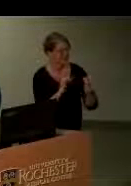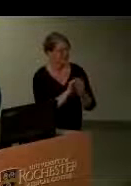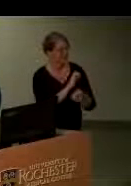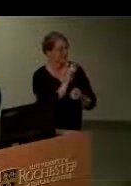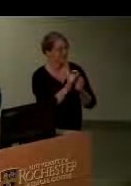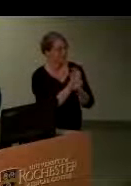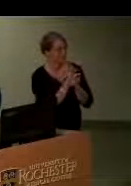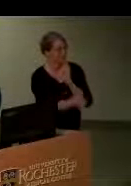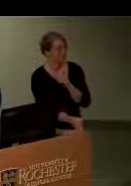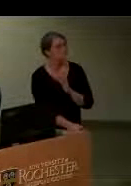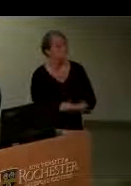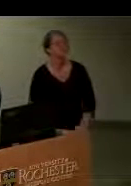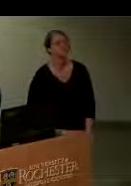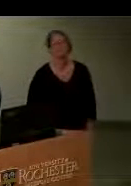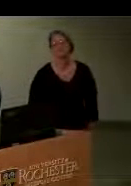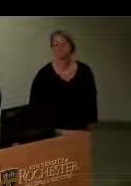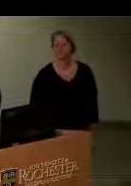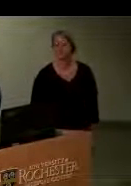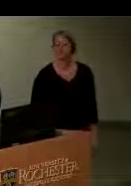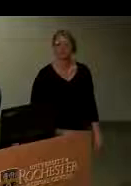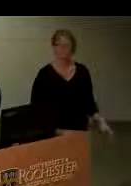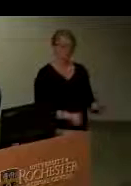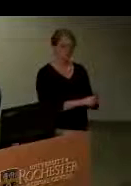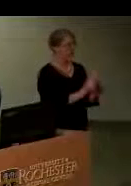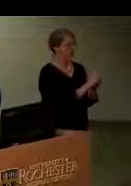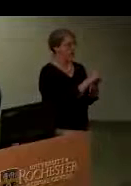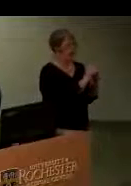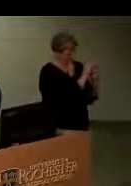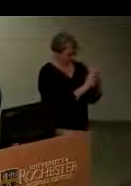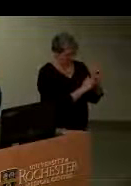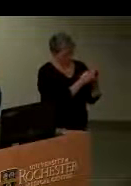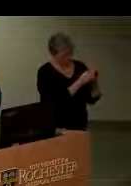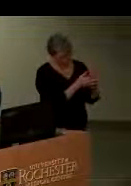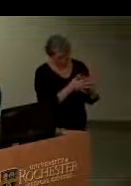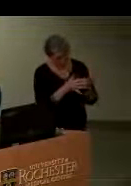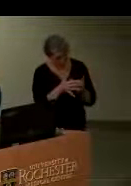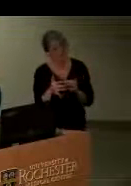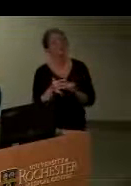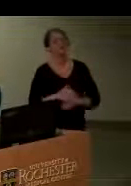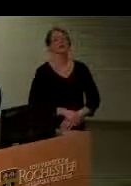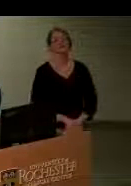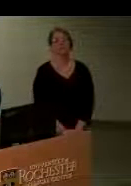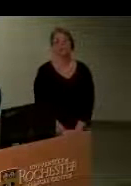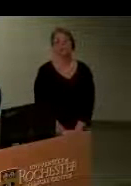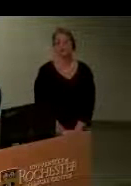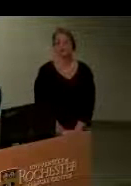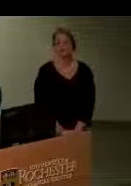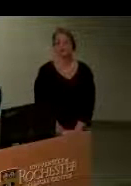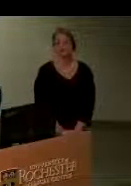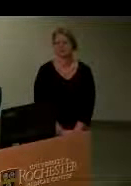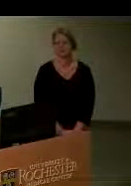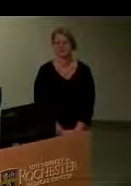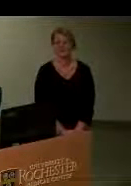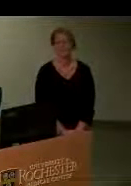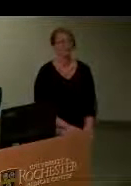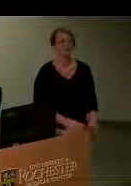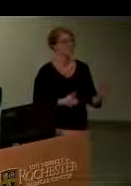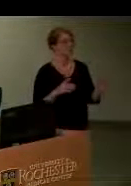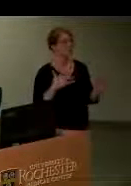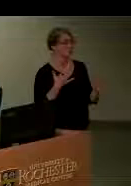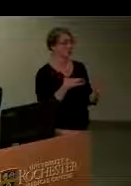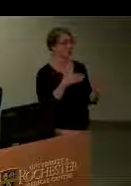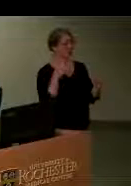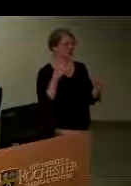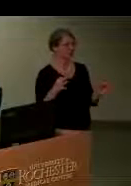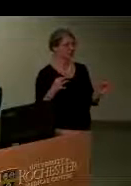And so we built on that. About the only thing that we decided to stop saying was the chief complaint.